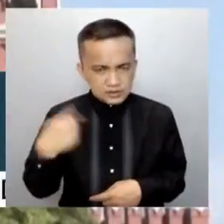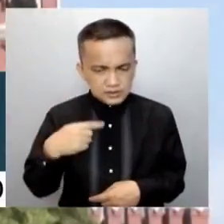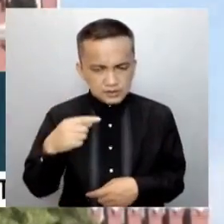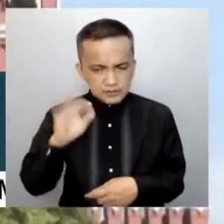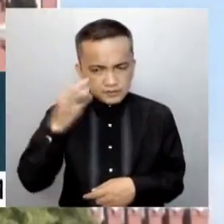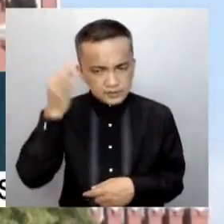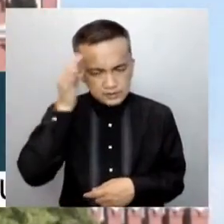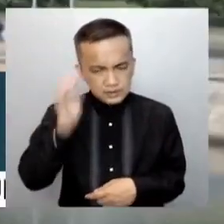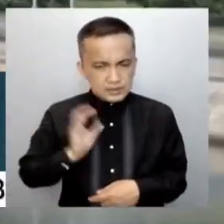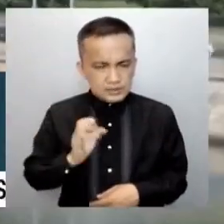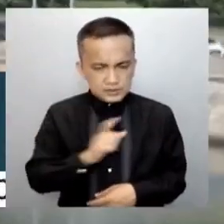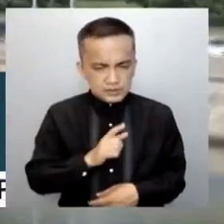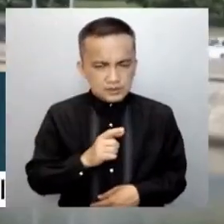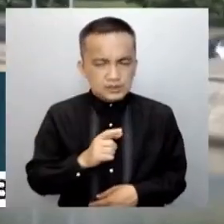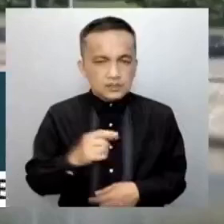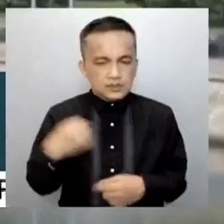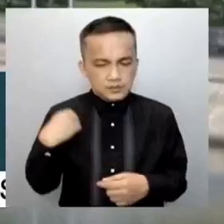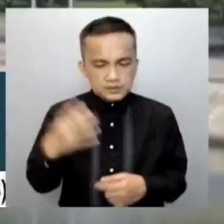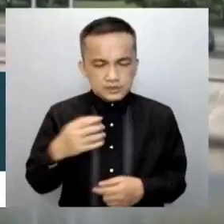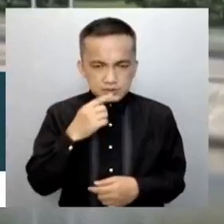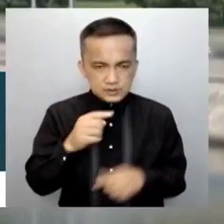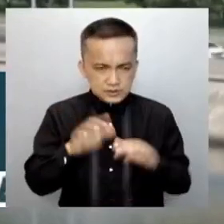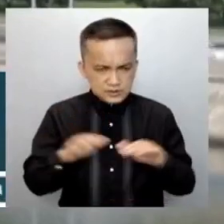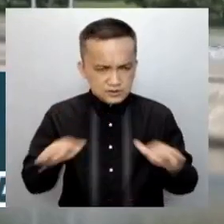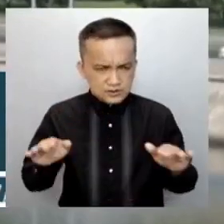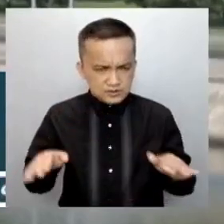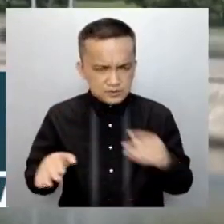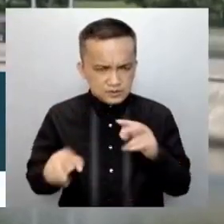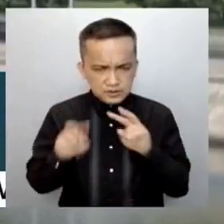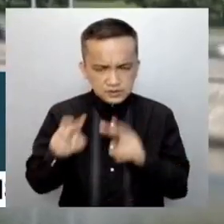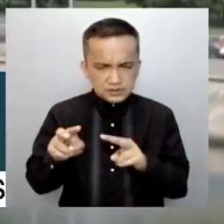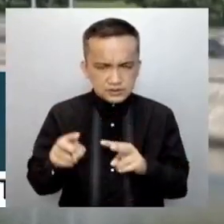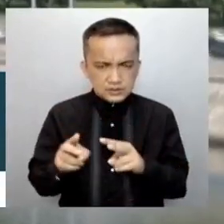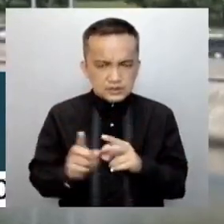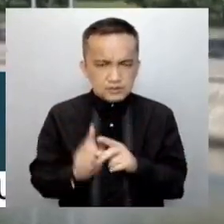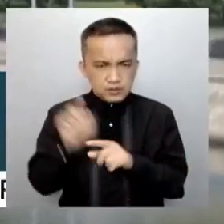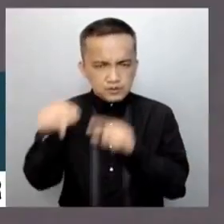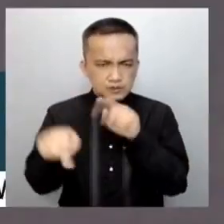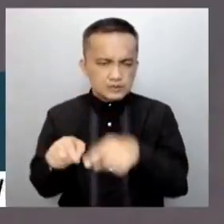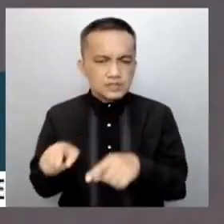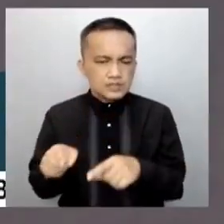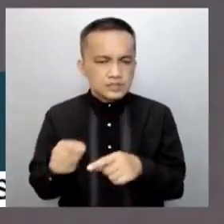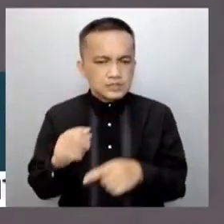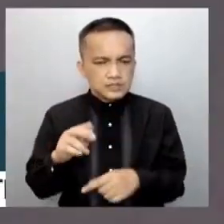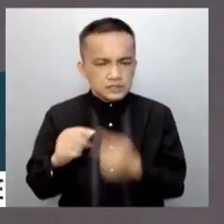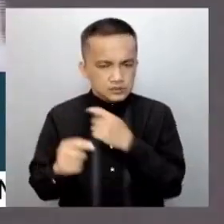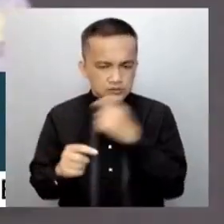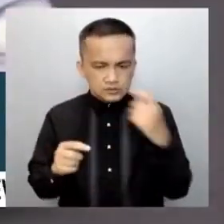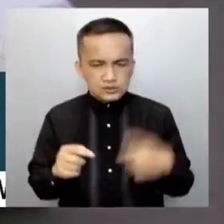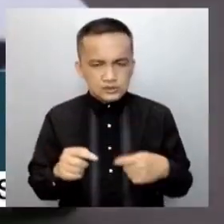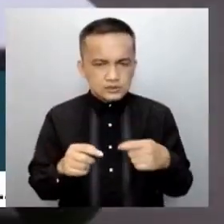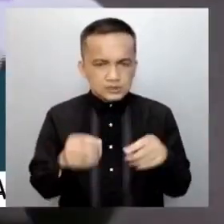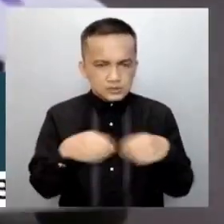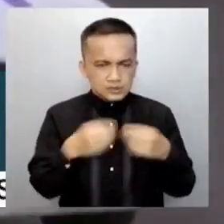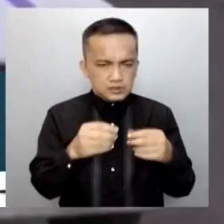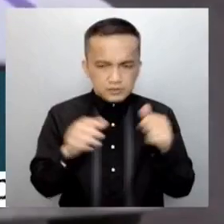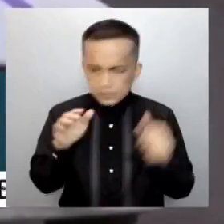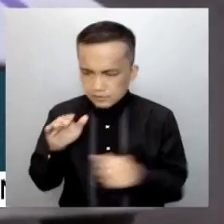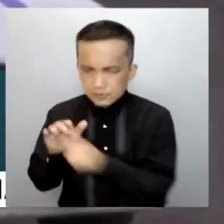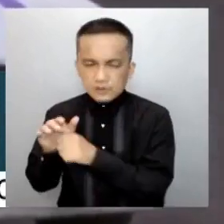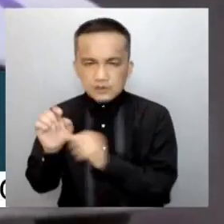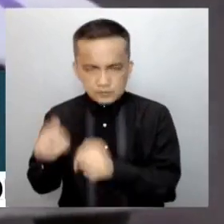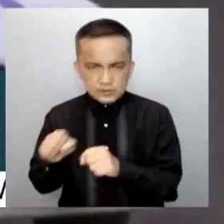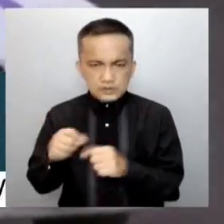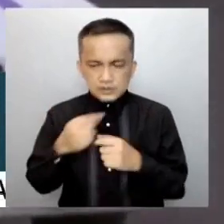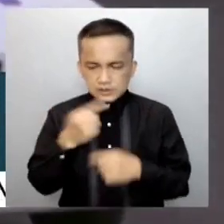Council official said these children were fleeing the bombing in conflict areas in Ukraine and were given refuge in Russia. Moscow has said